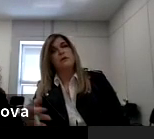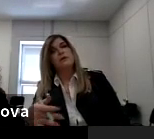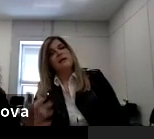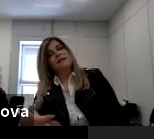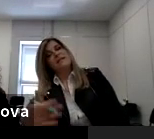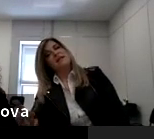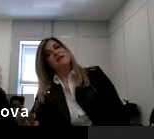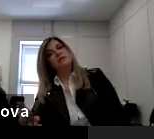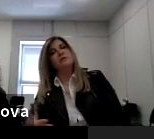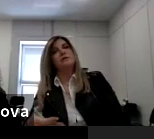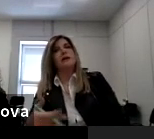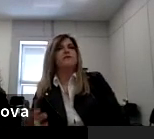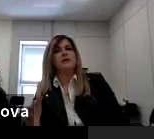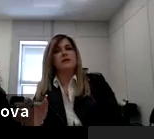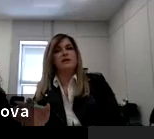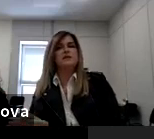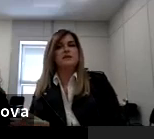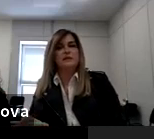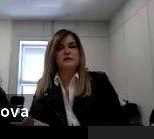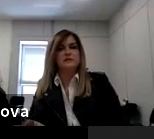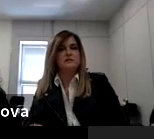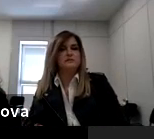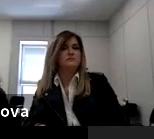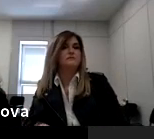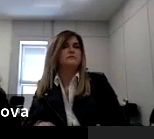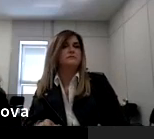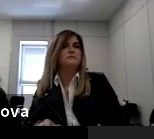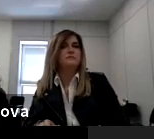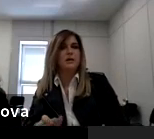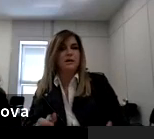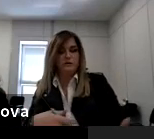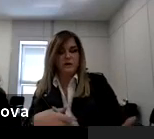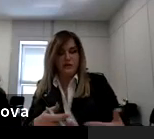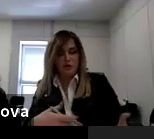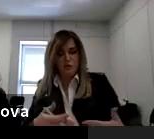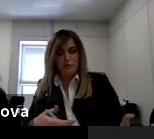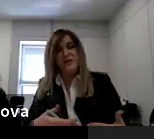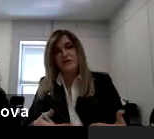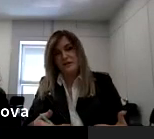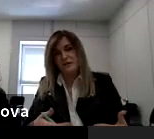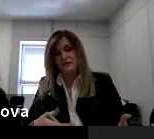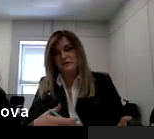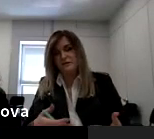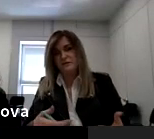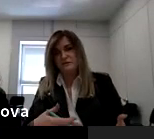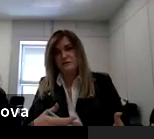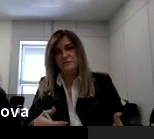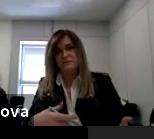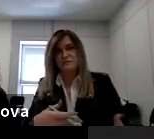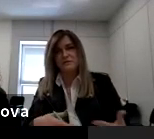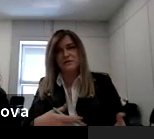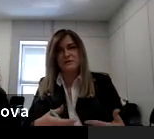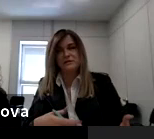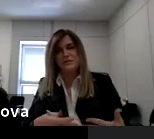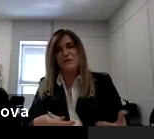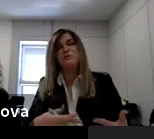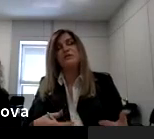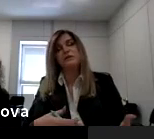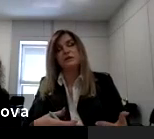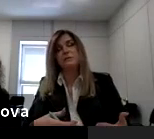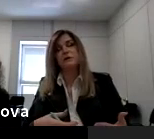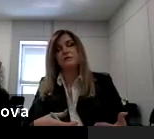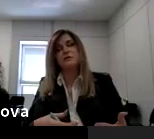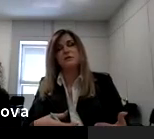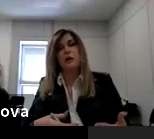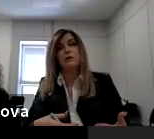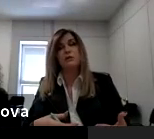But we will not tell you everything in details. But we will go briefly, speak